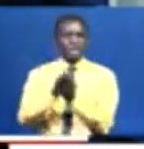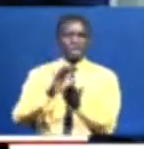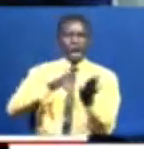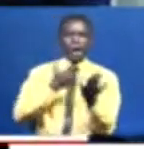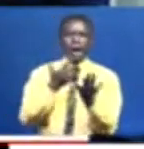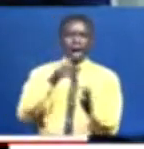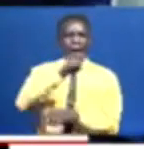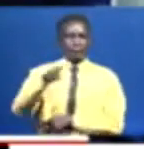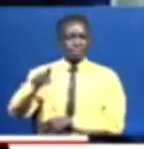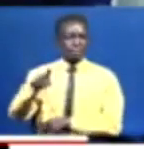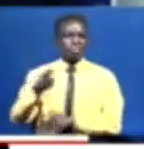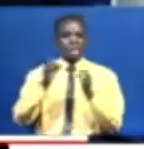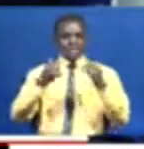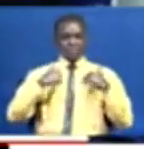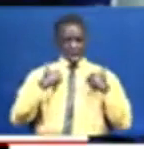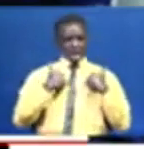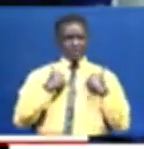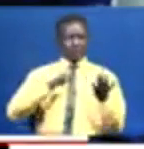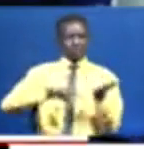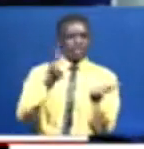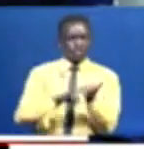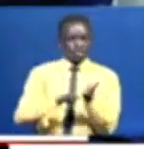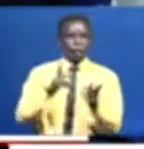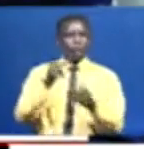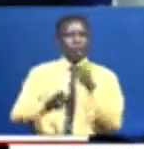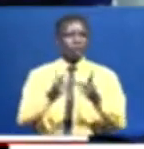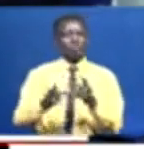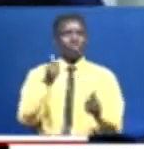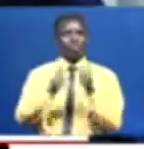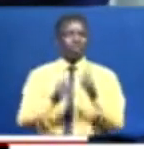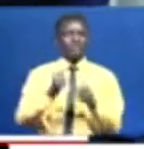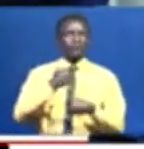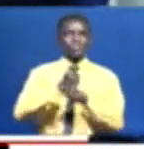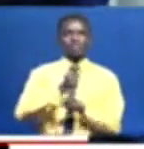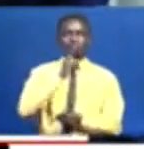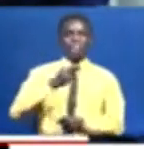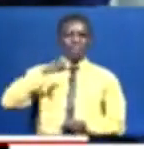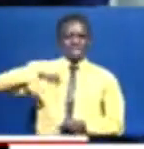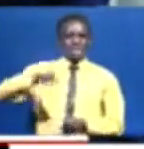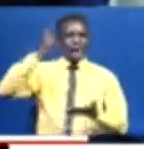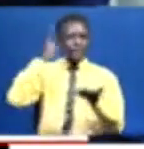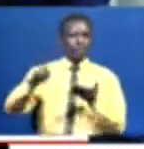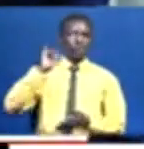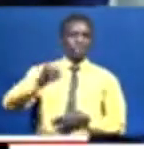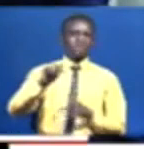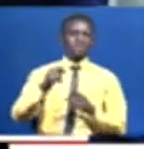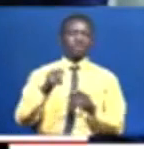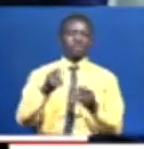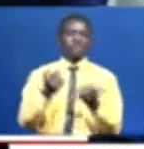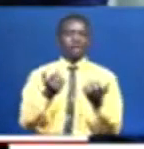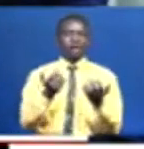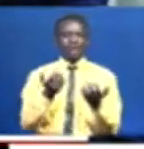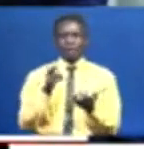have a verification process that would ensure that I would have to approve that transaction, then that would provide